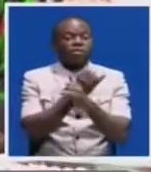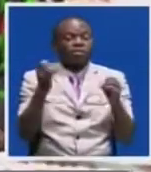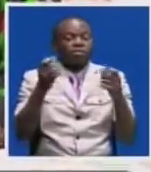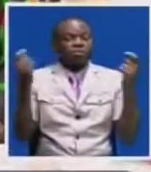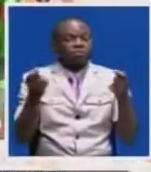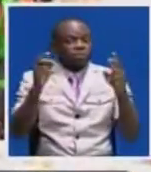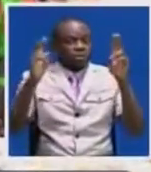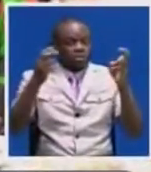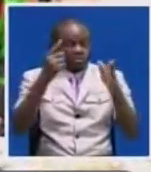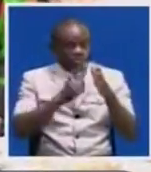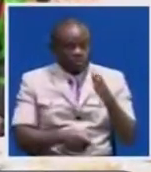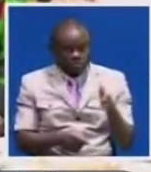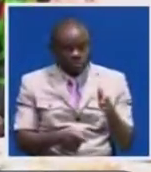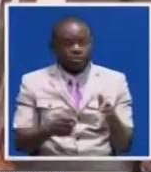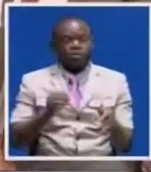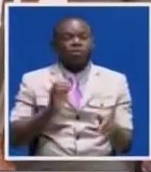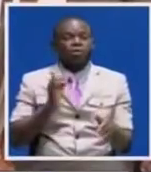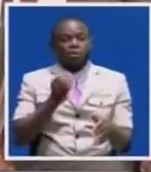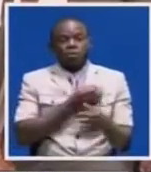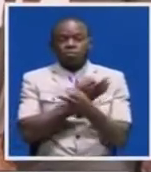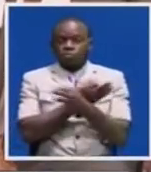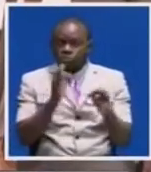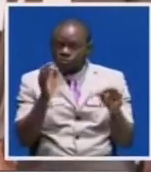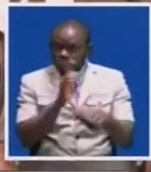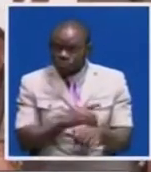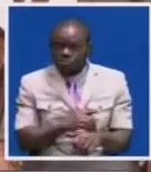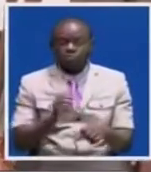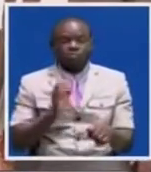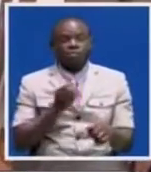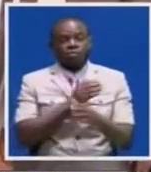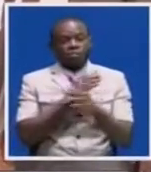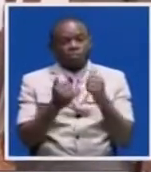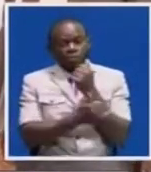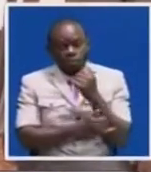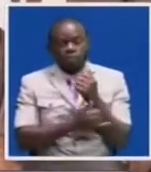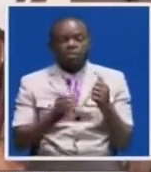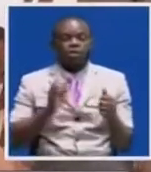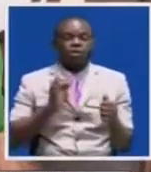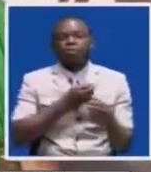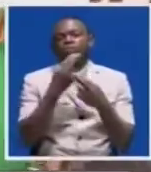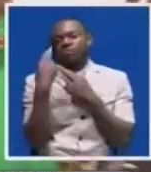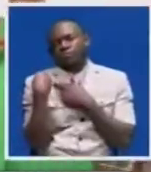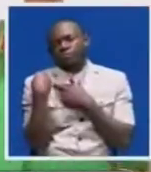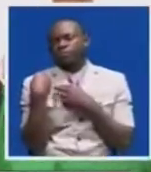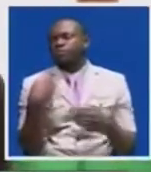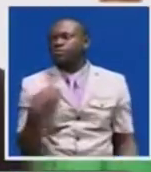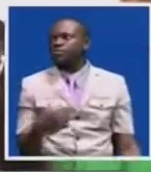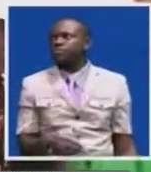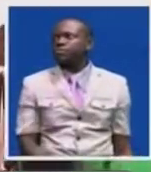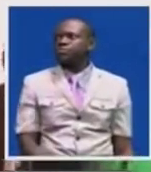theme, Our Freedom, Our Country, Our Responsibility. Hector Simfukwe, ZNBC News,